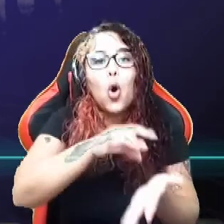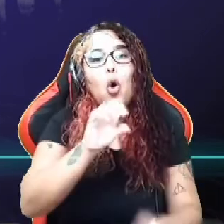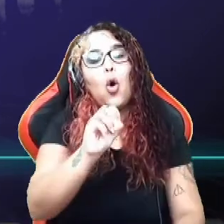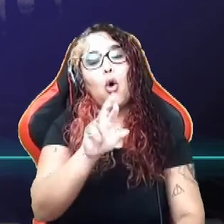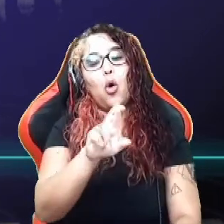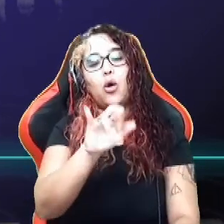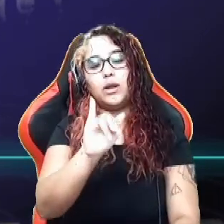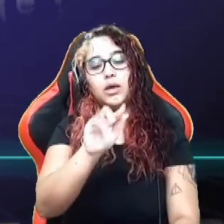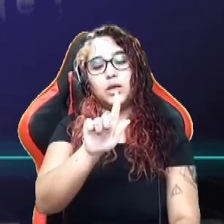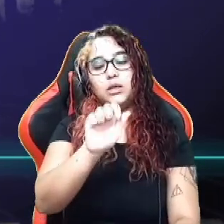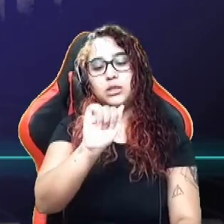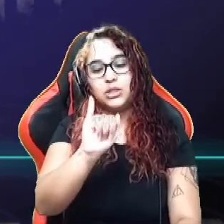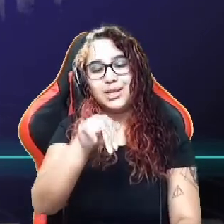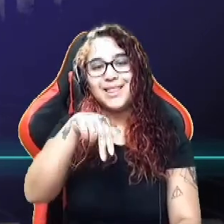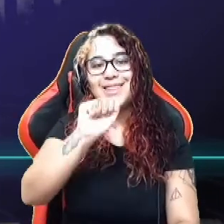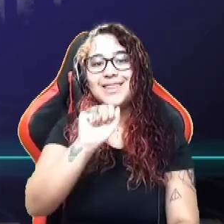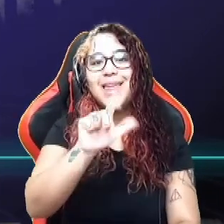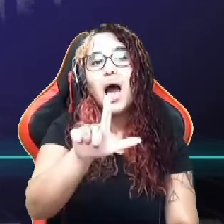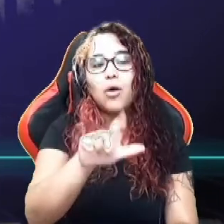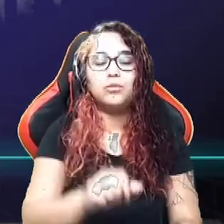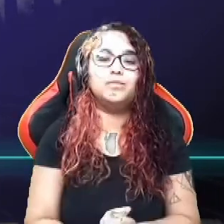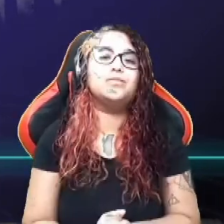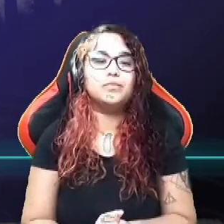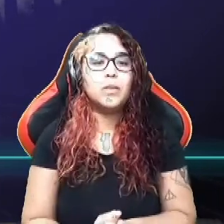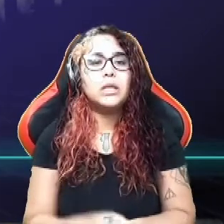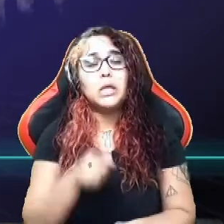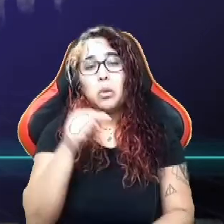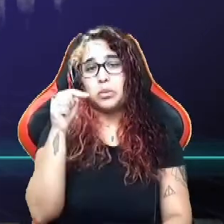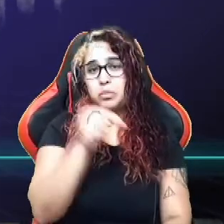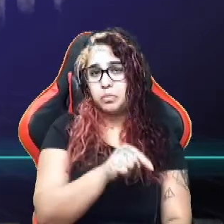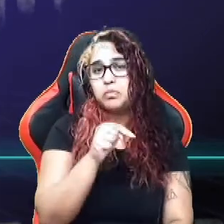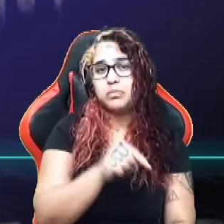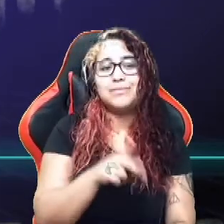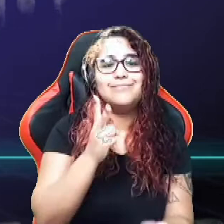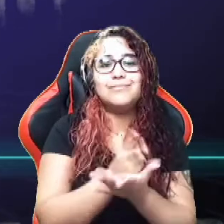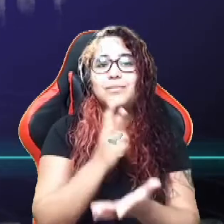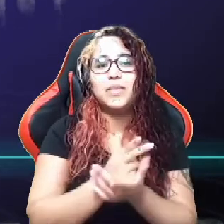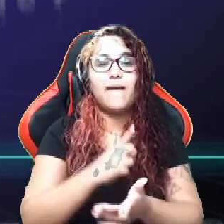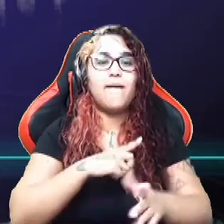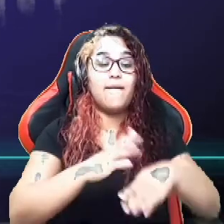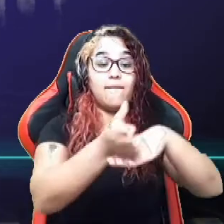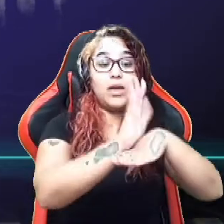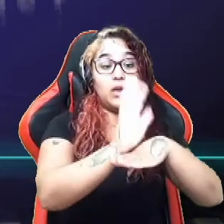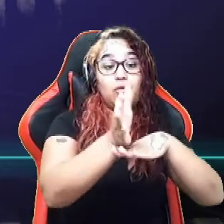By that, I mean that we're open to experimentation at TikTok.